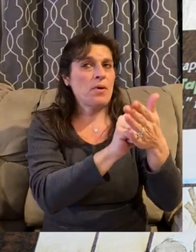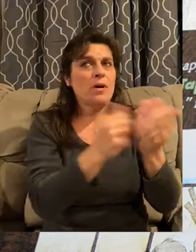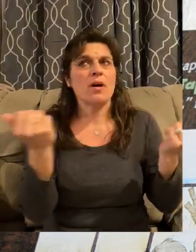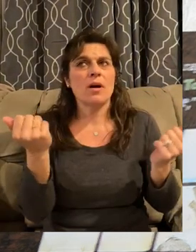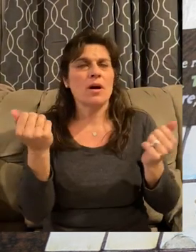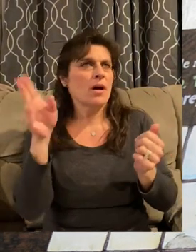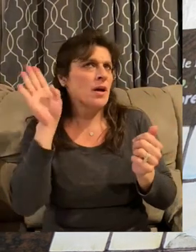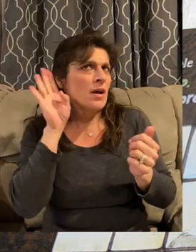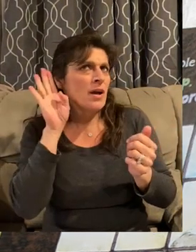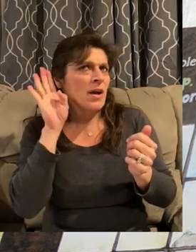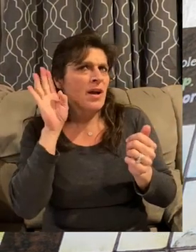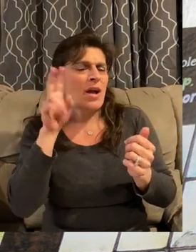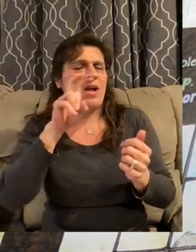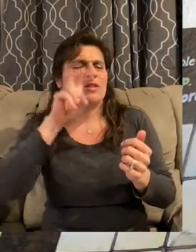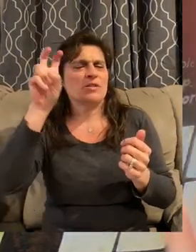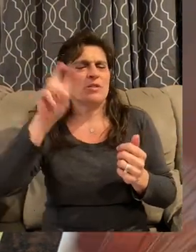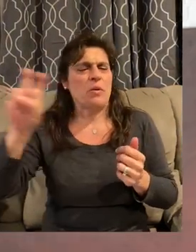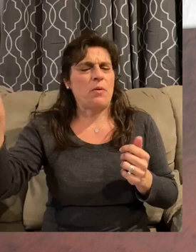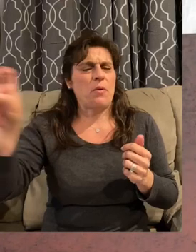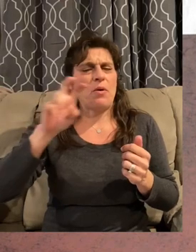Snore, replied Bear.